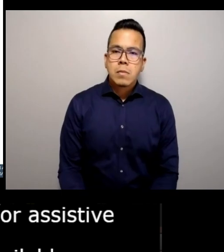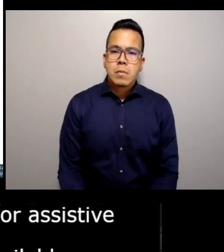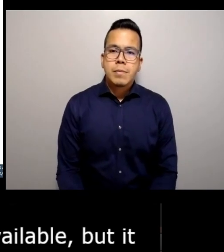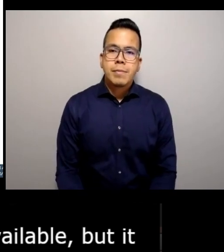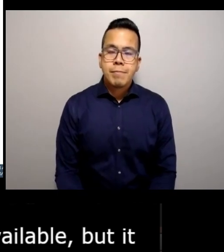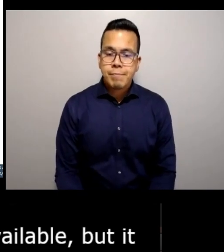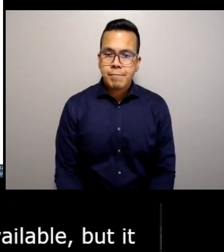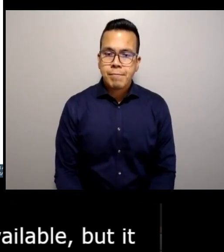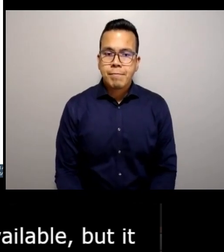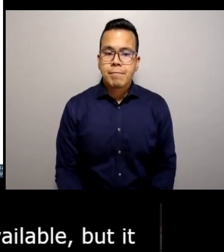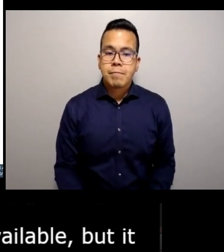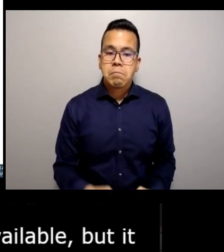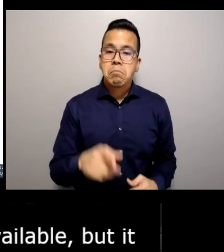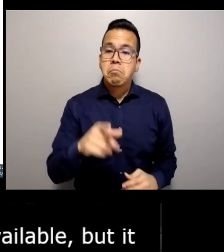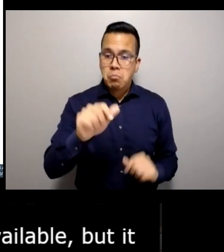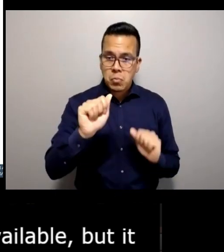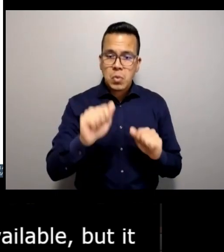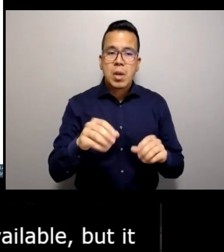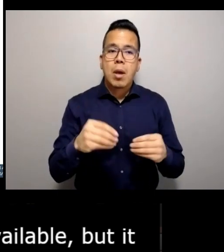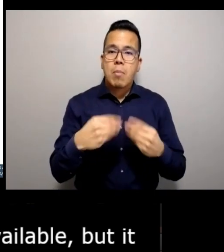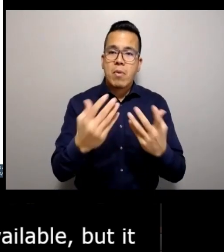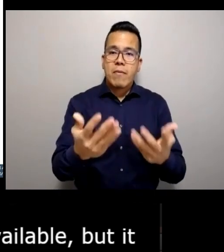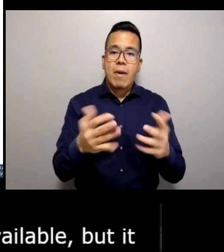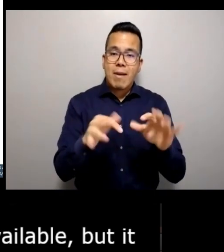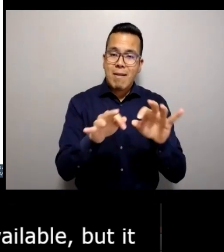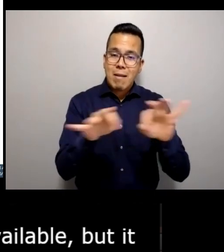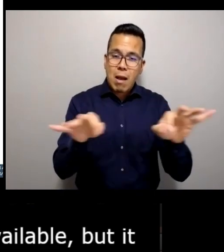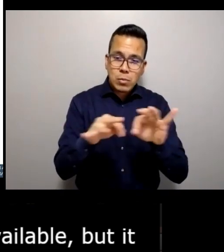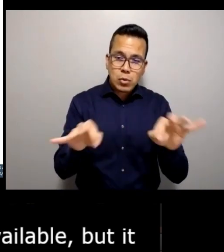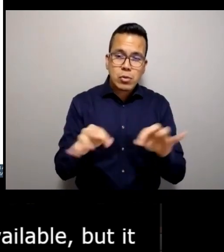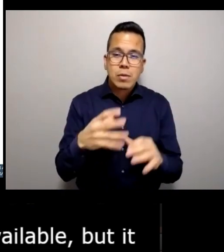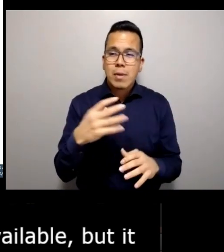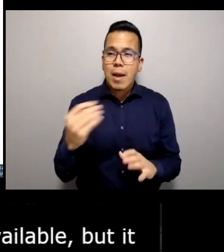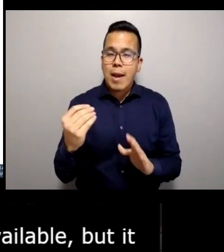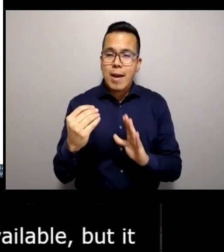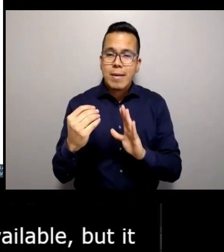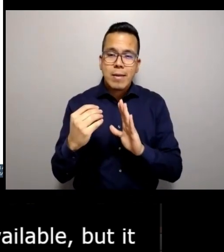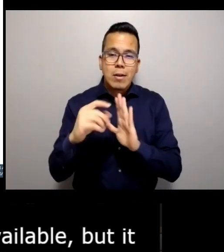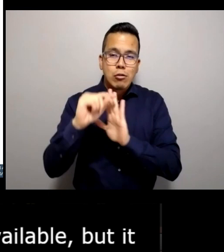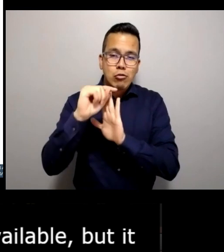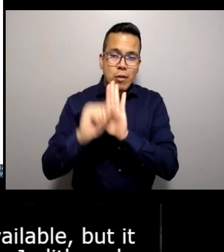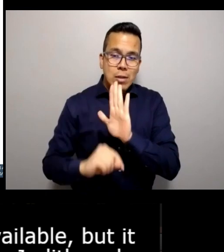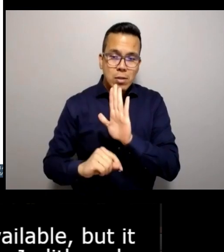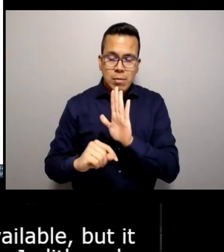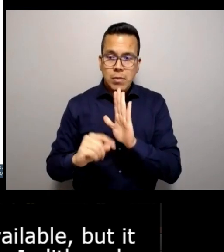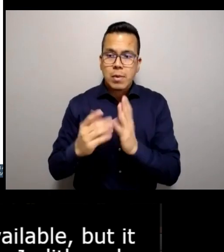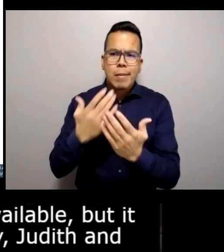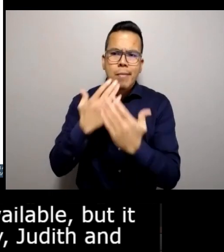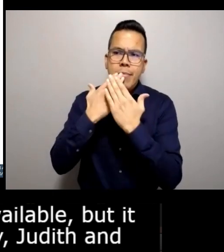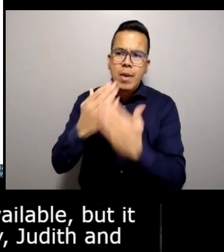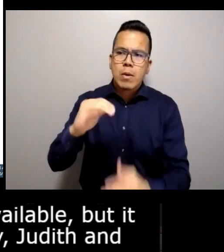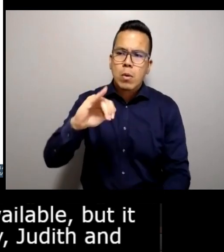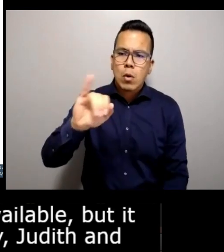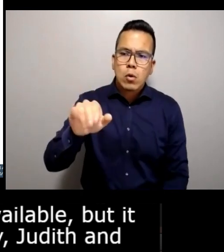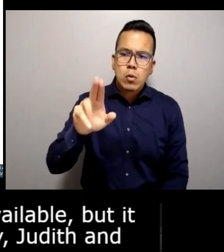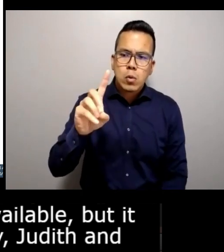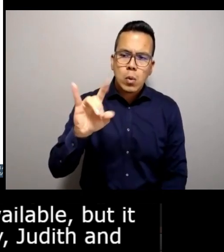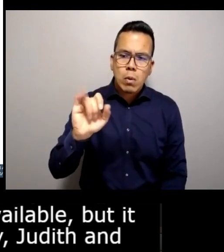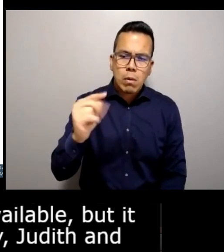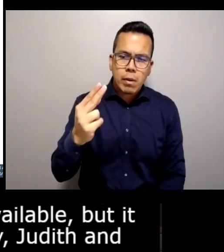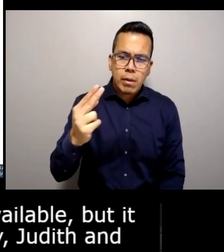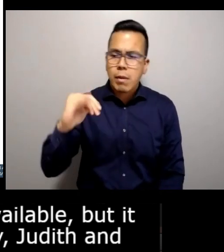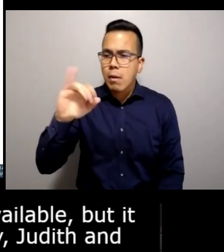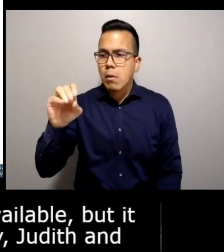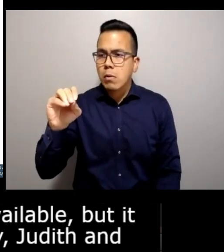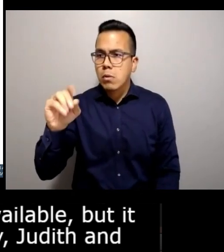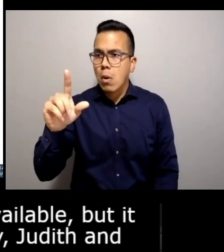And I want to thank especially Judith and Jolie, who've worked behind the scenes to make sure that